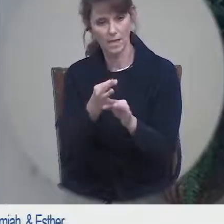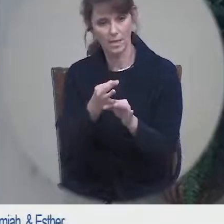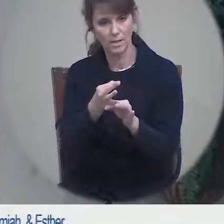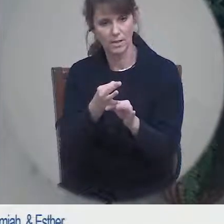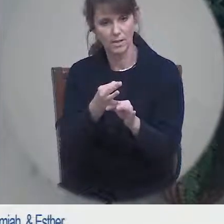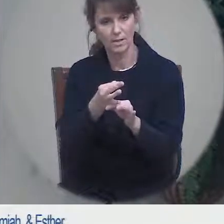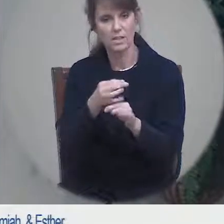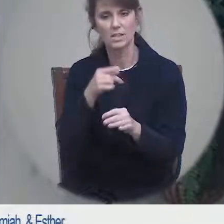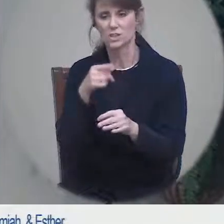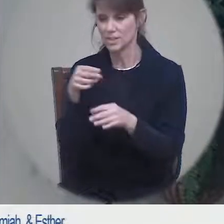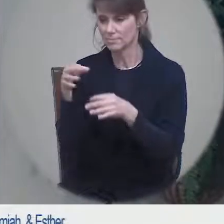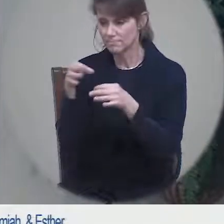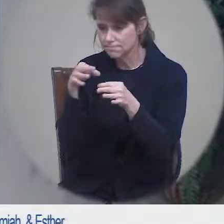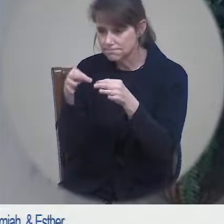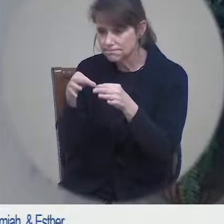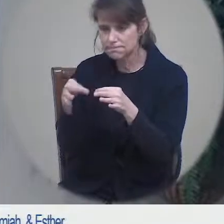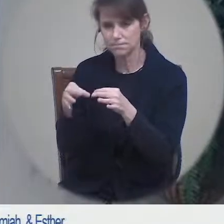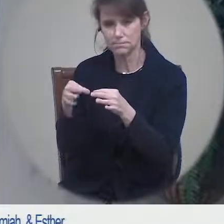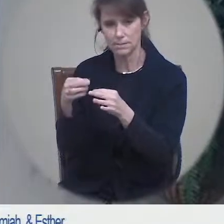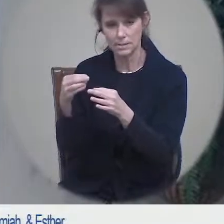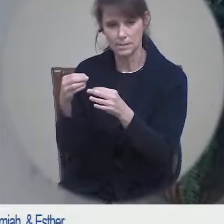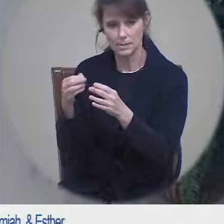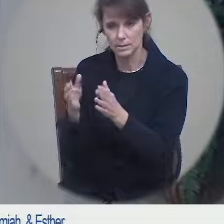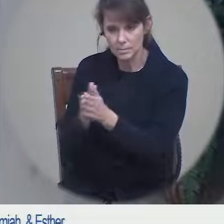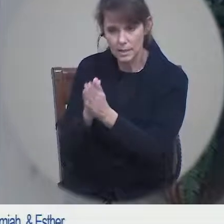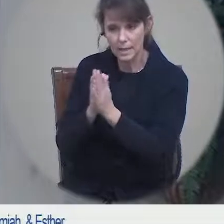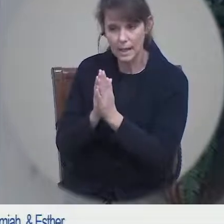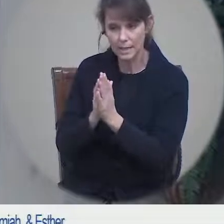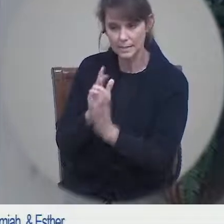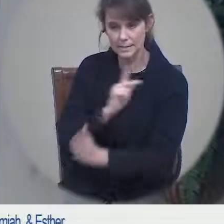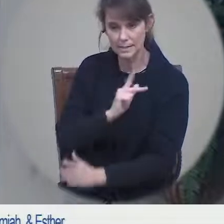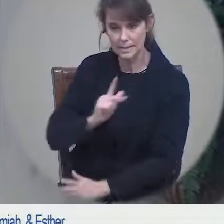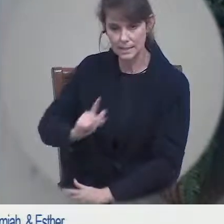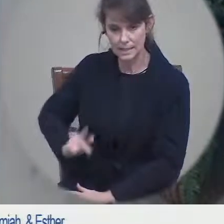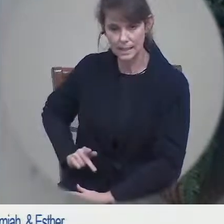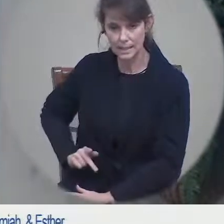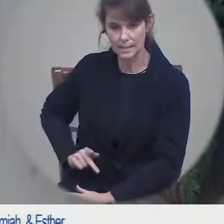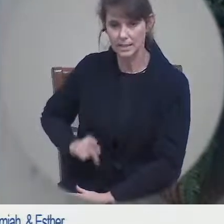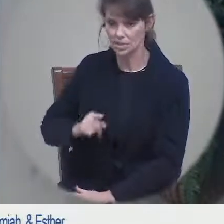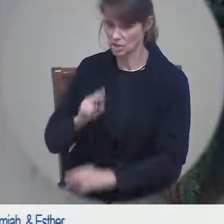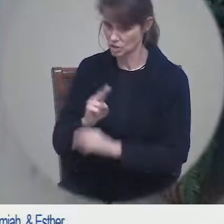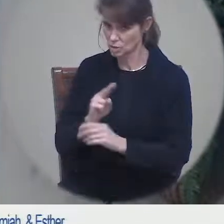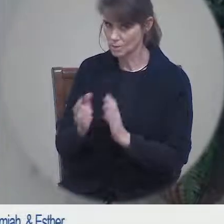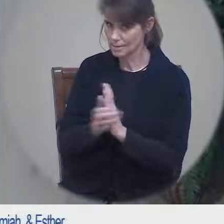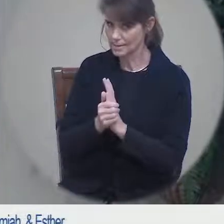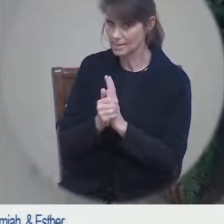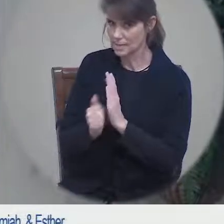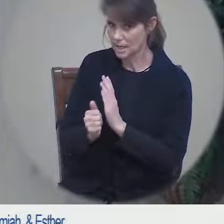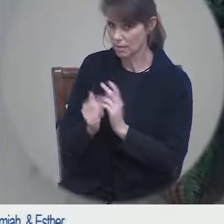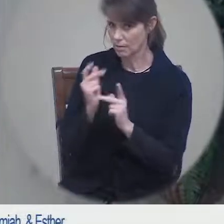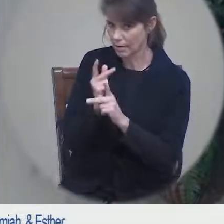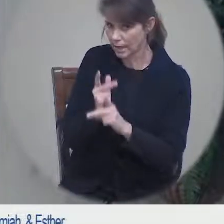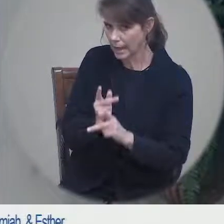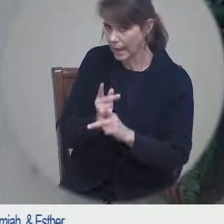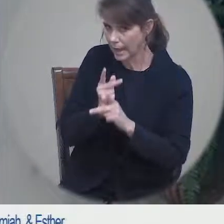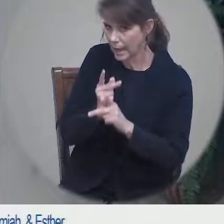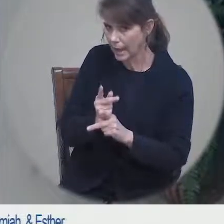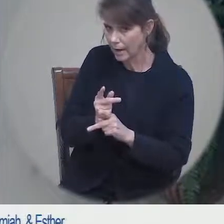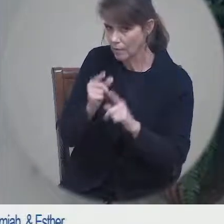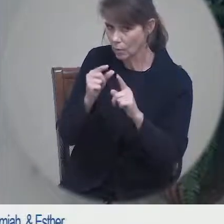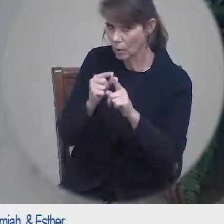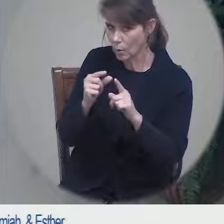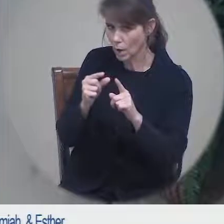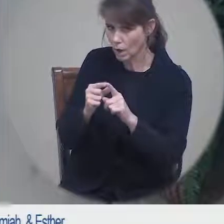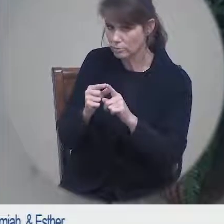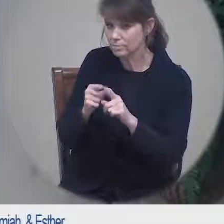king. And even though she does so skillfully, there is always the possibility of rejection. And with rejection, there becomes